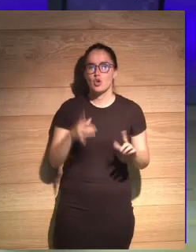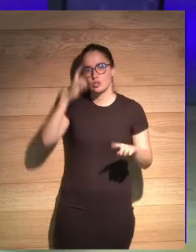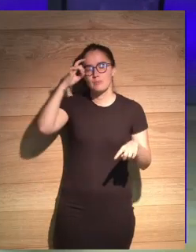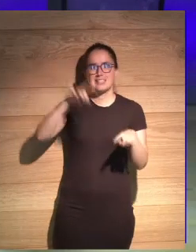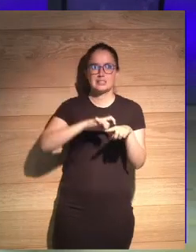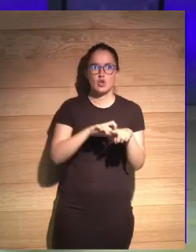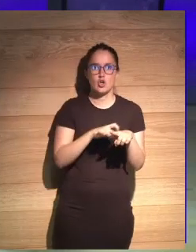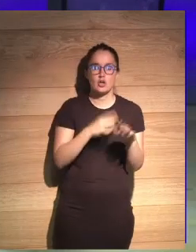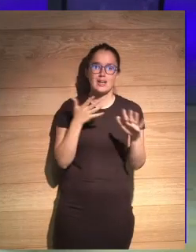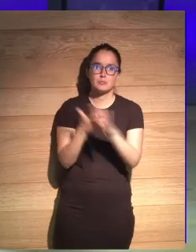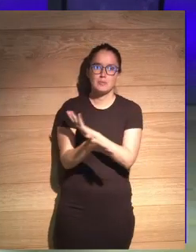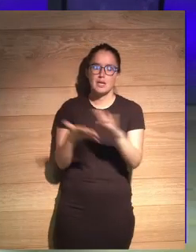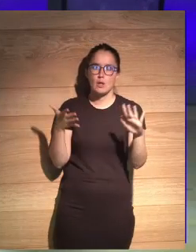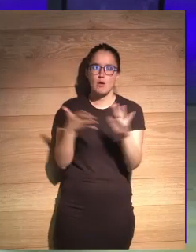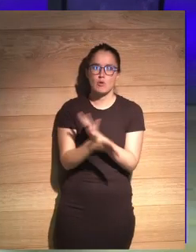the user's viewpoint.